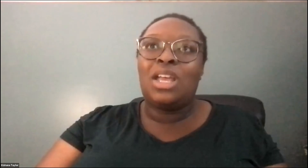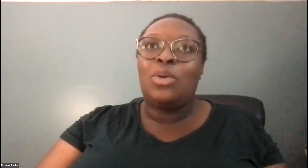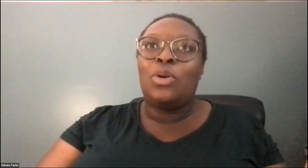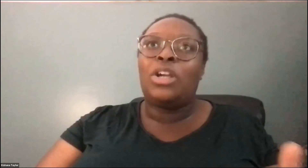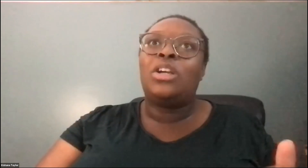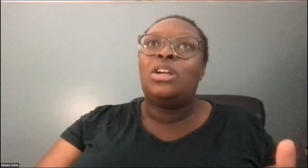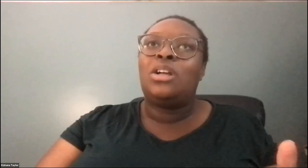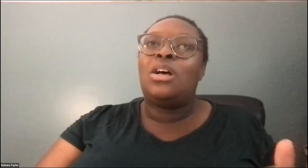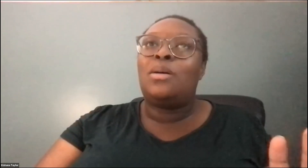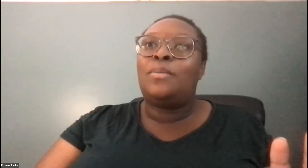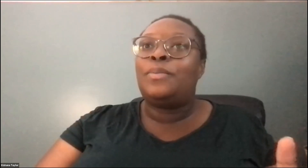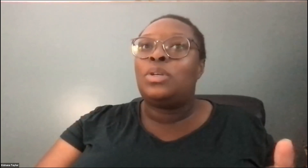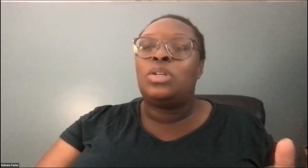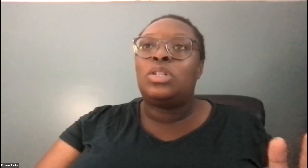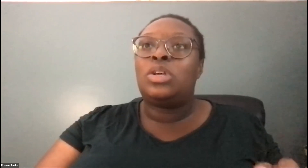be in order.